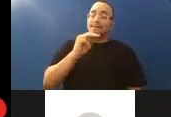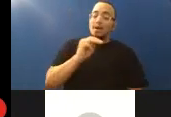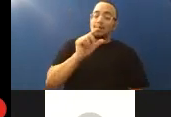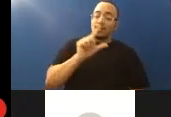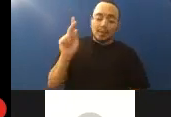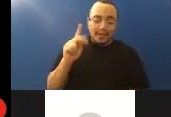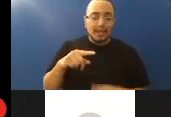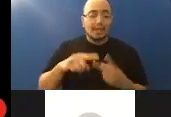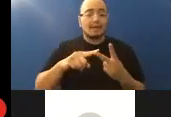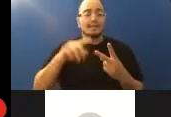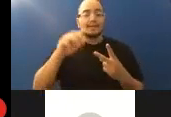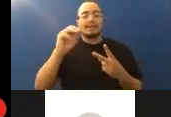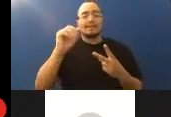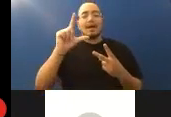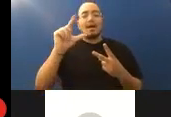Ella Bakers? Like, we have to,